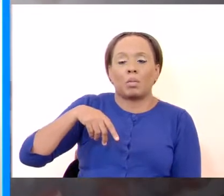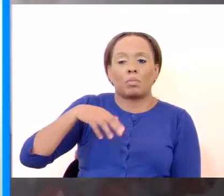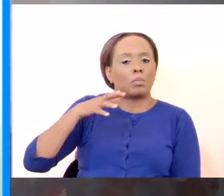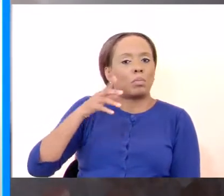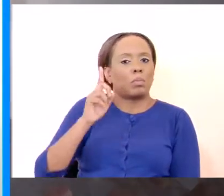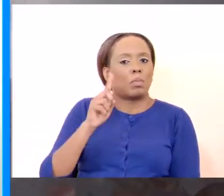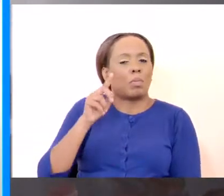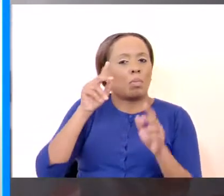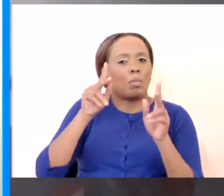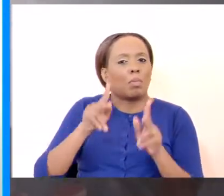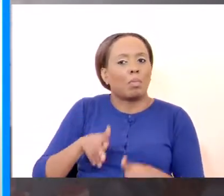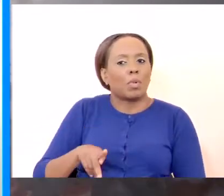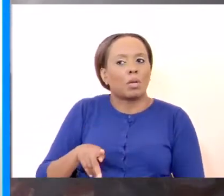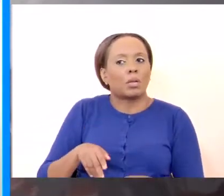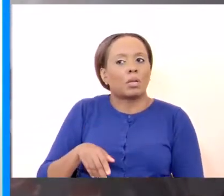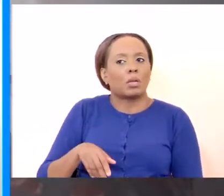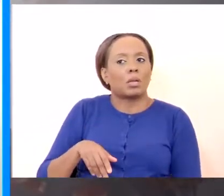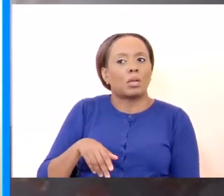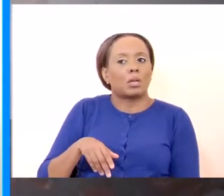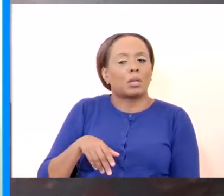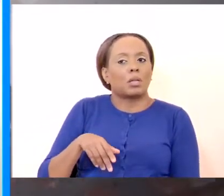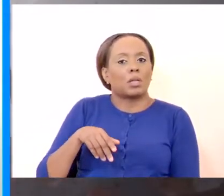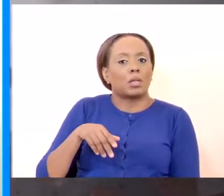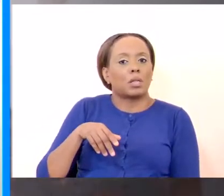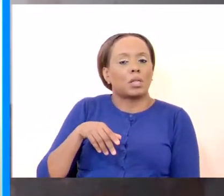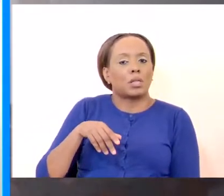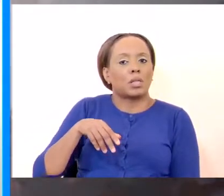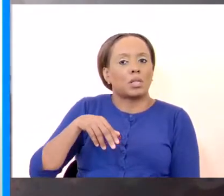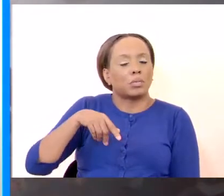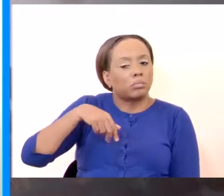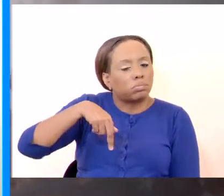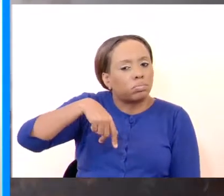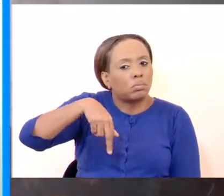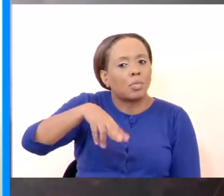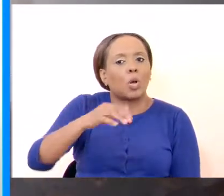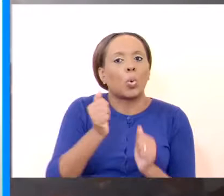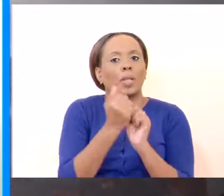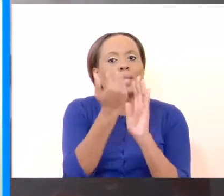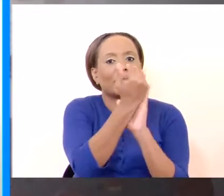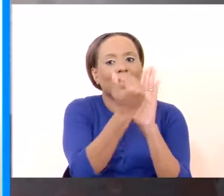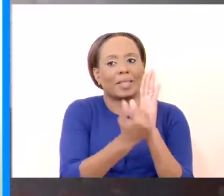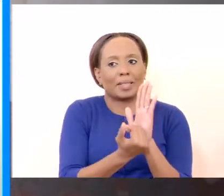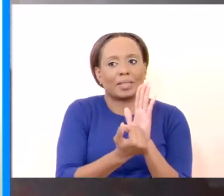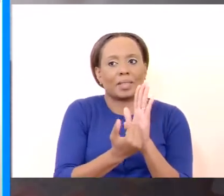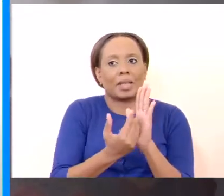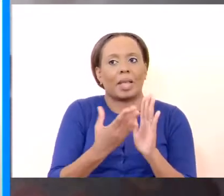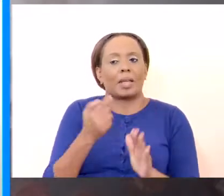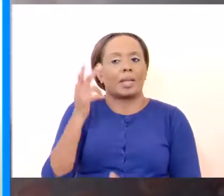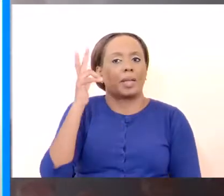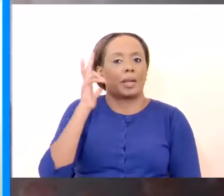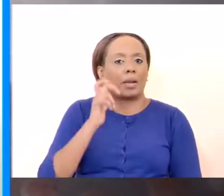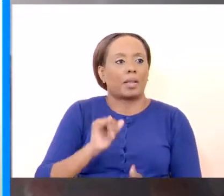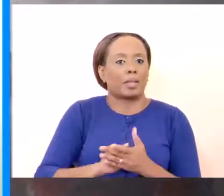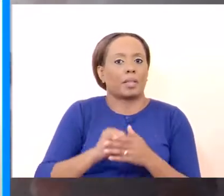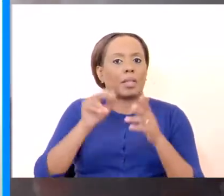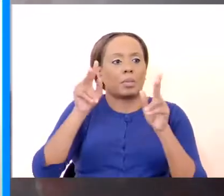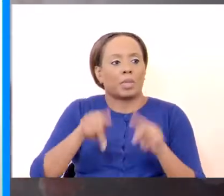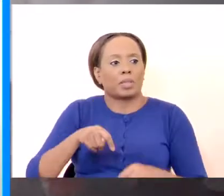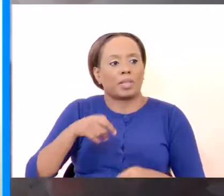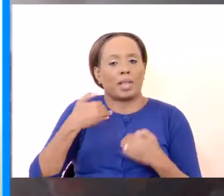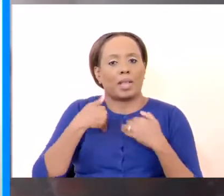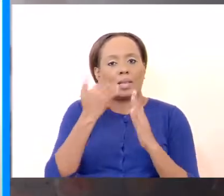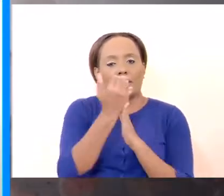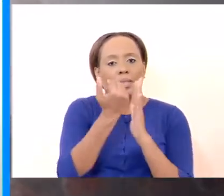mother to COVID, who was positive. So once this press conference is finished, I shall share that information with you